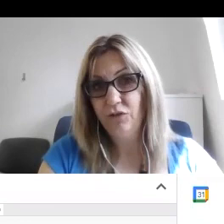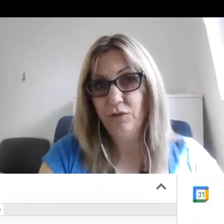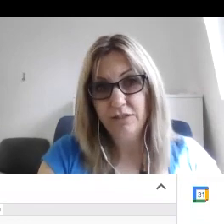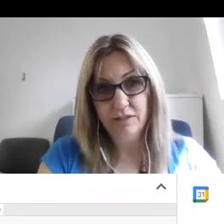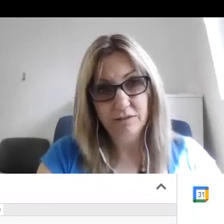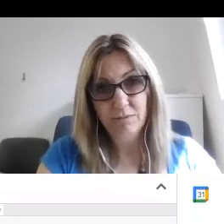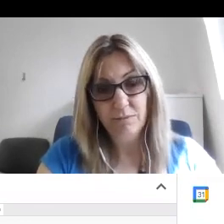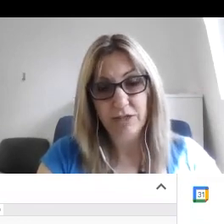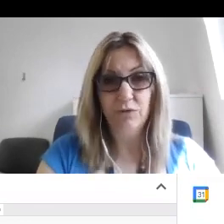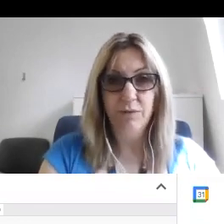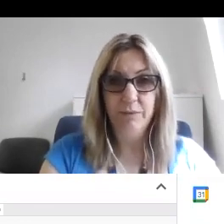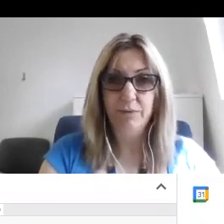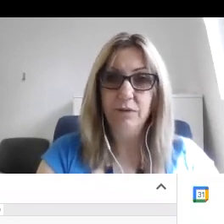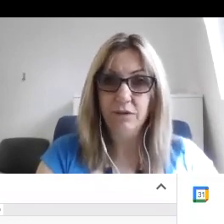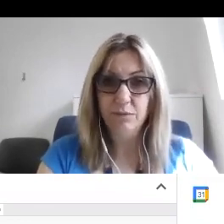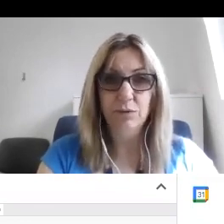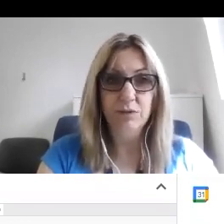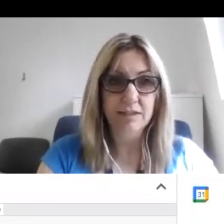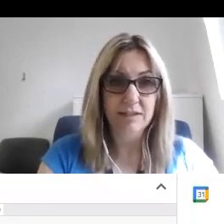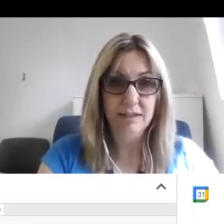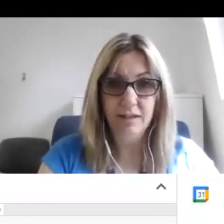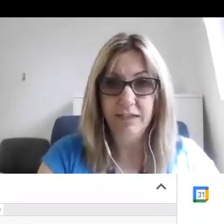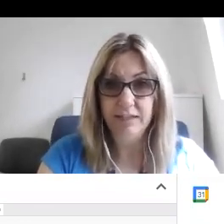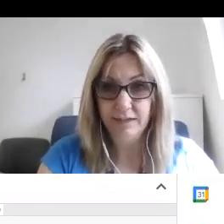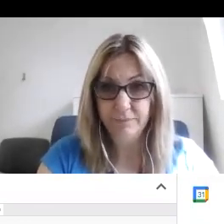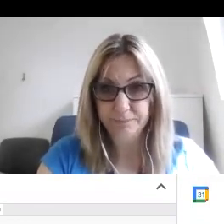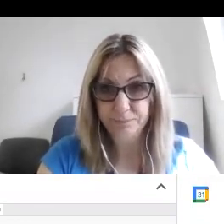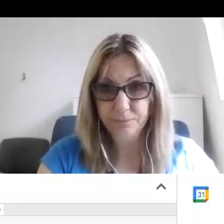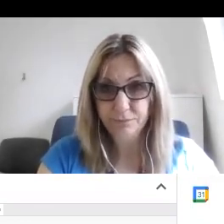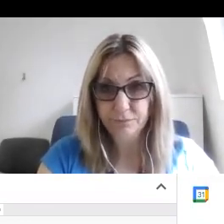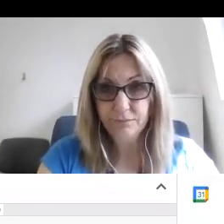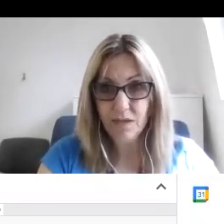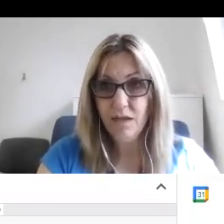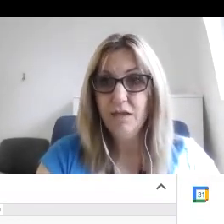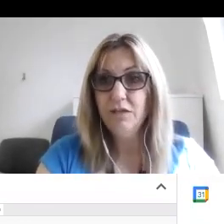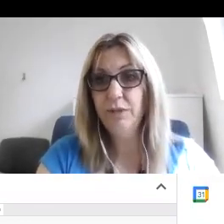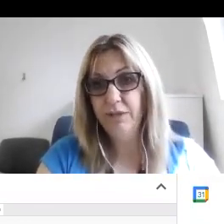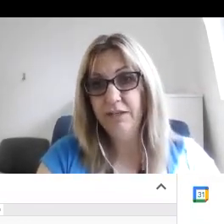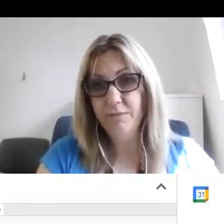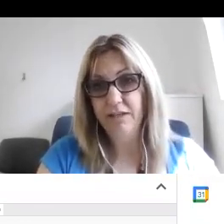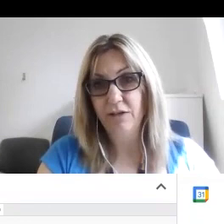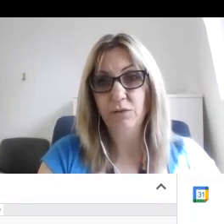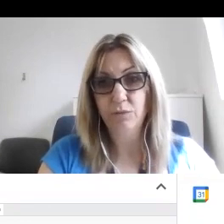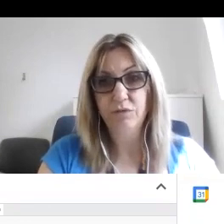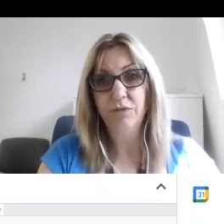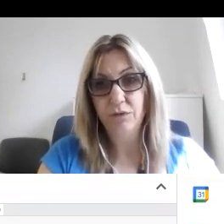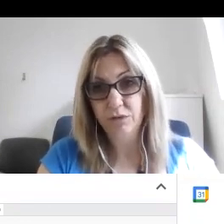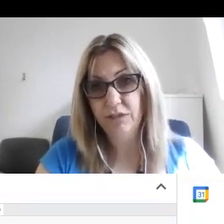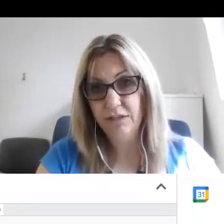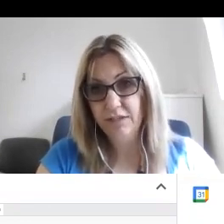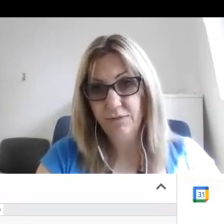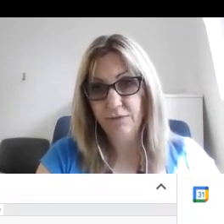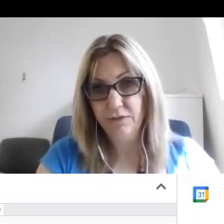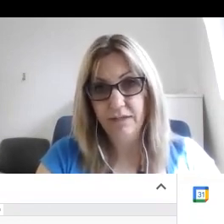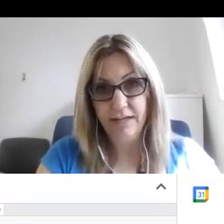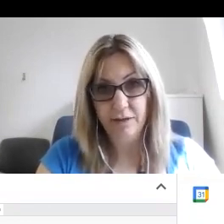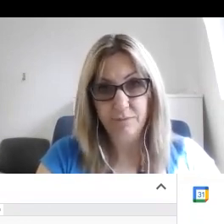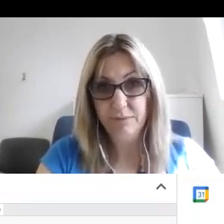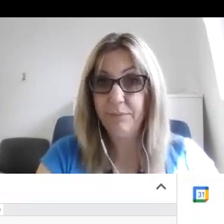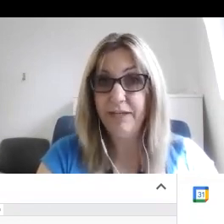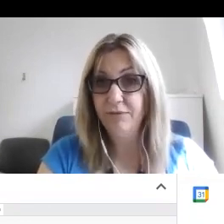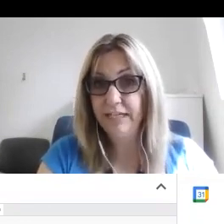we try to make sure that people are supported in the meantime. So we can make those onward referrals to